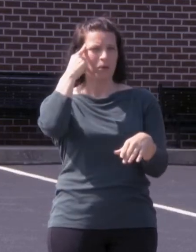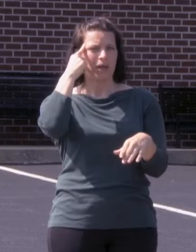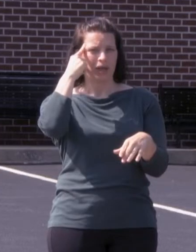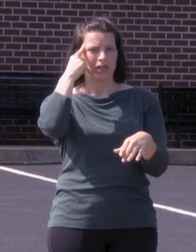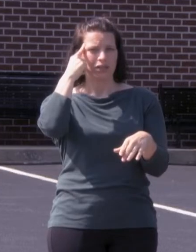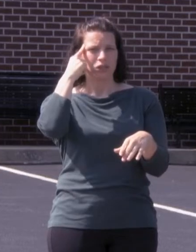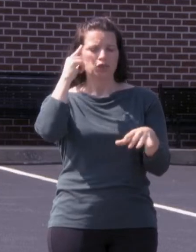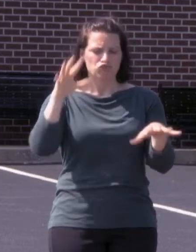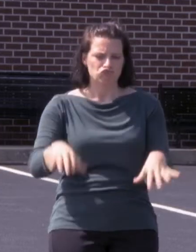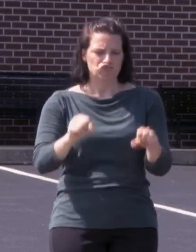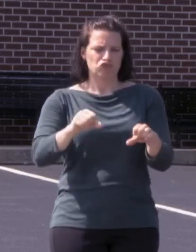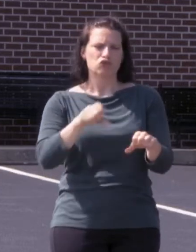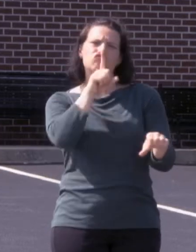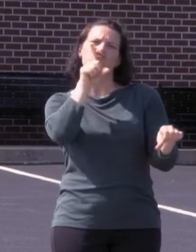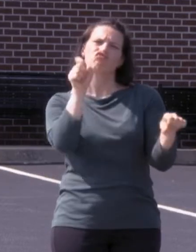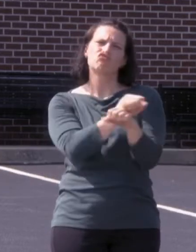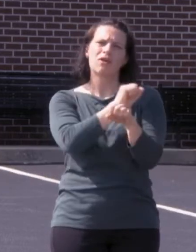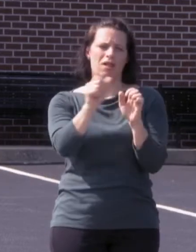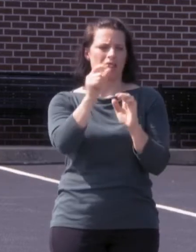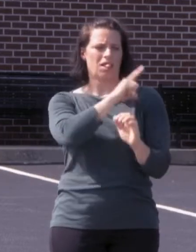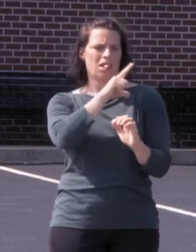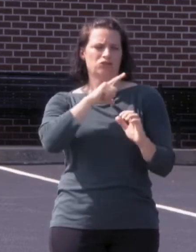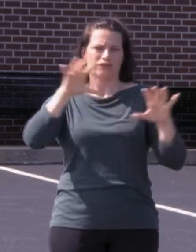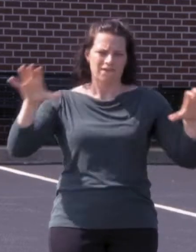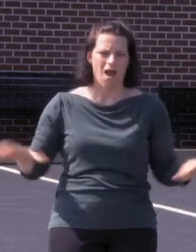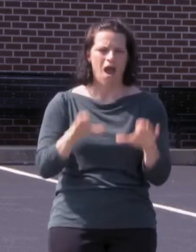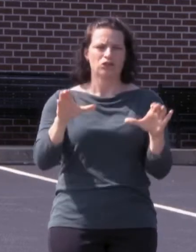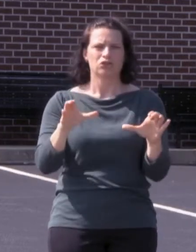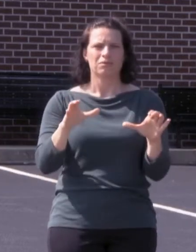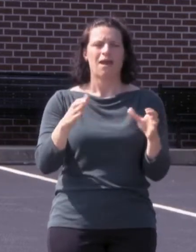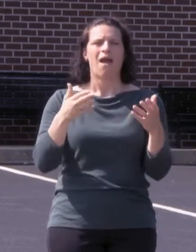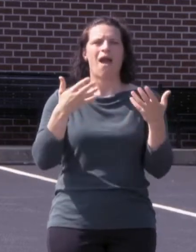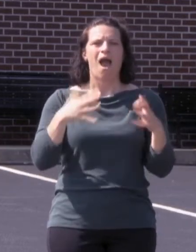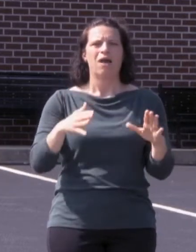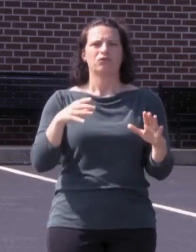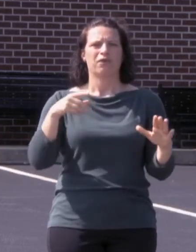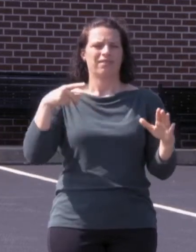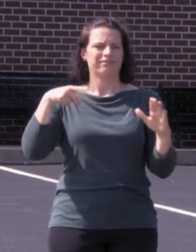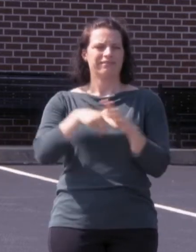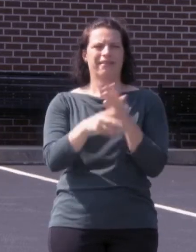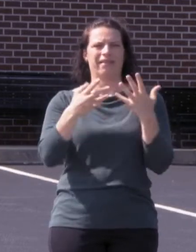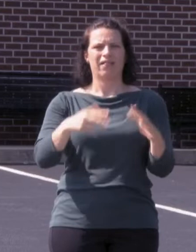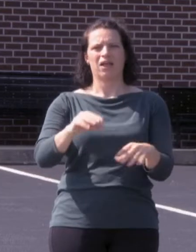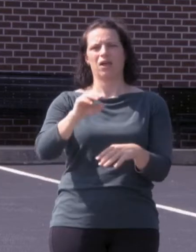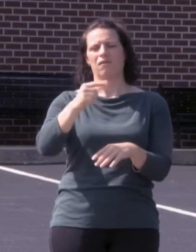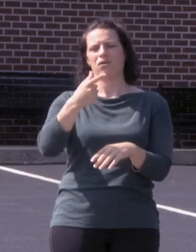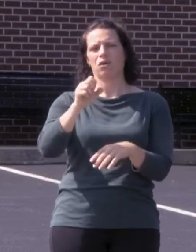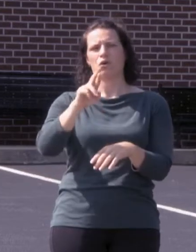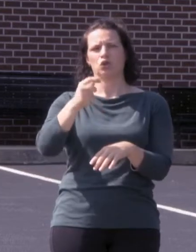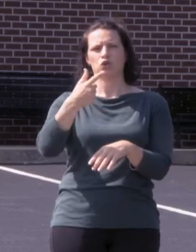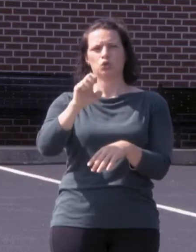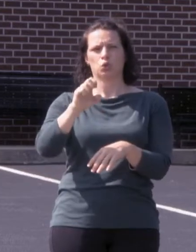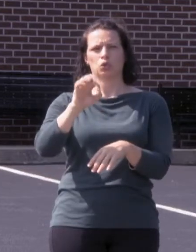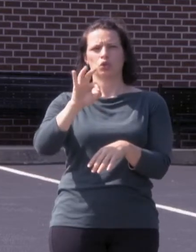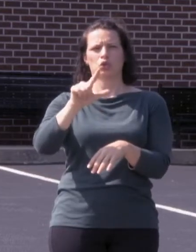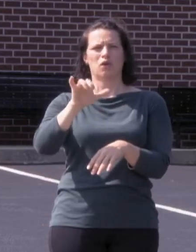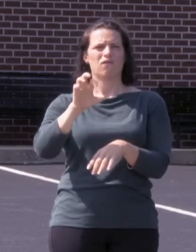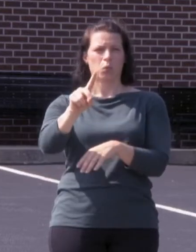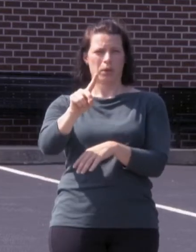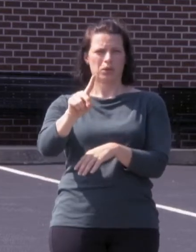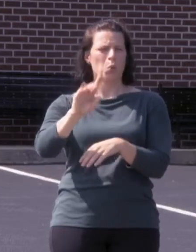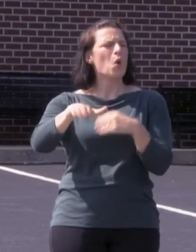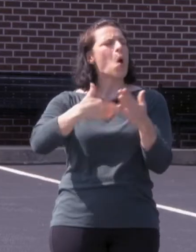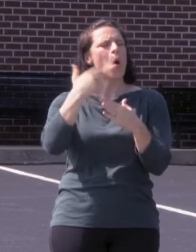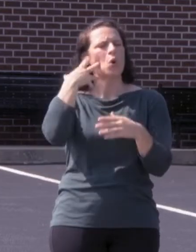take real legislative action after the murder of George Floyd. We all know that Pennsylvania is